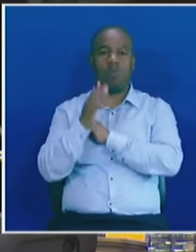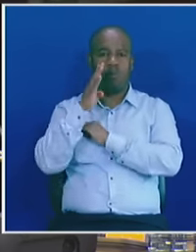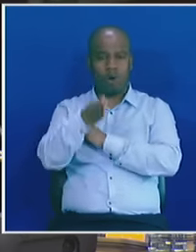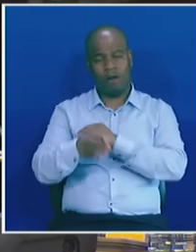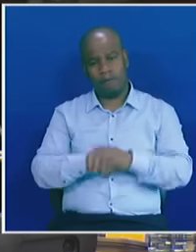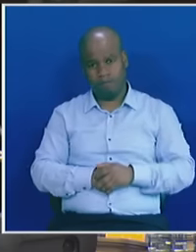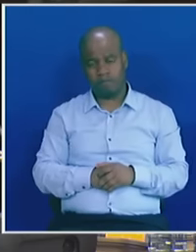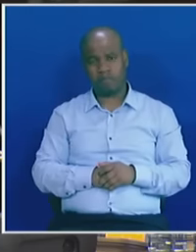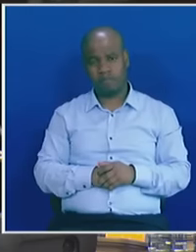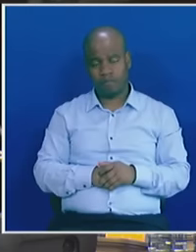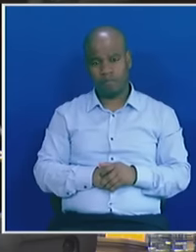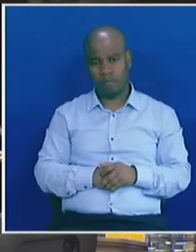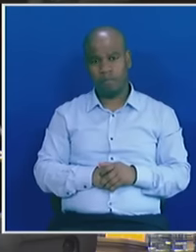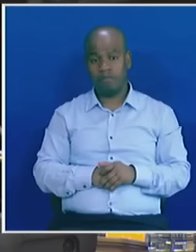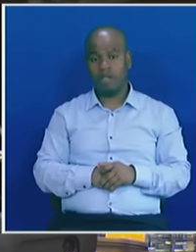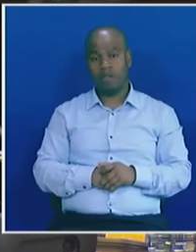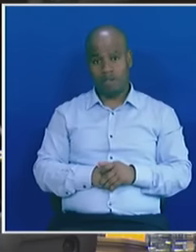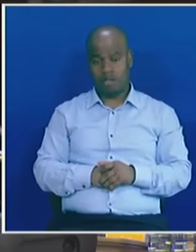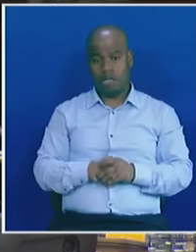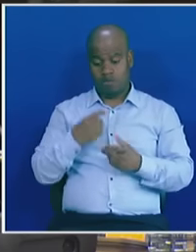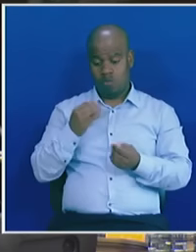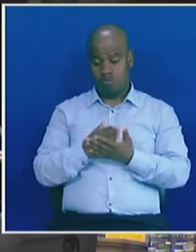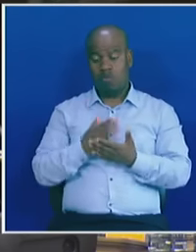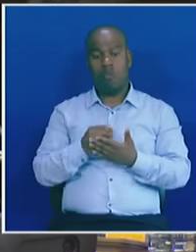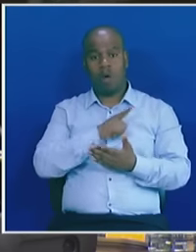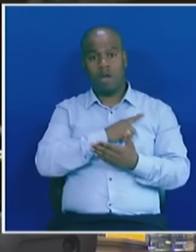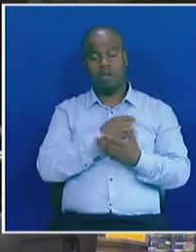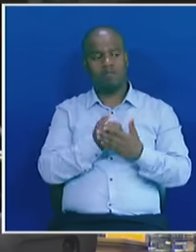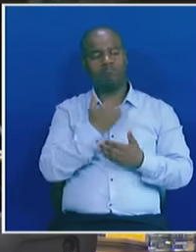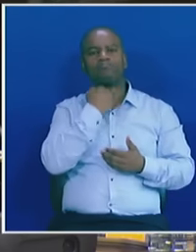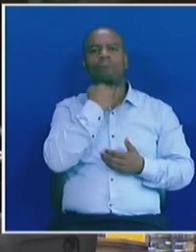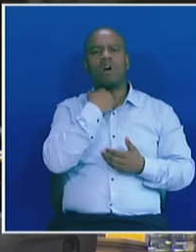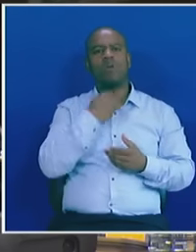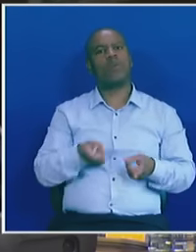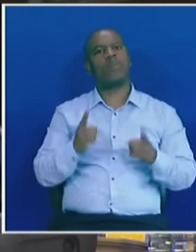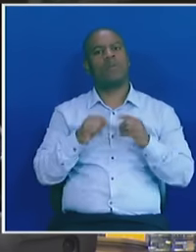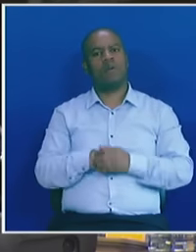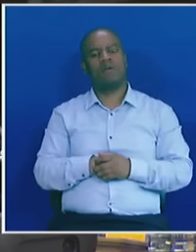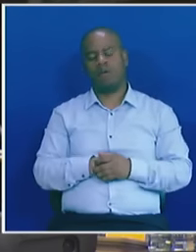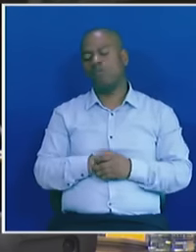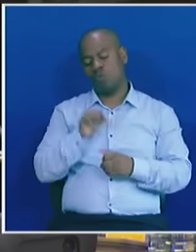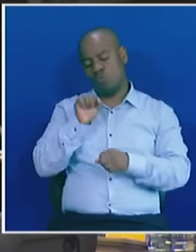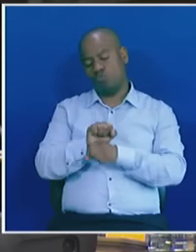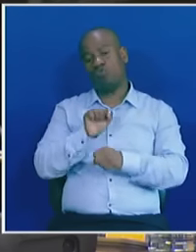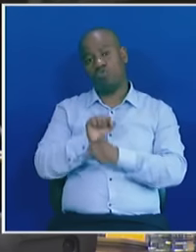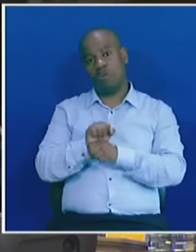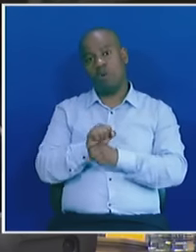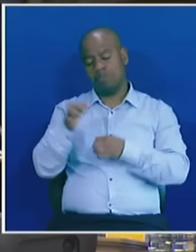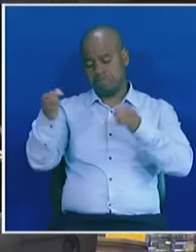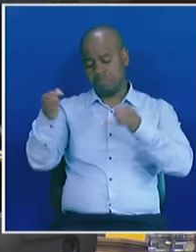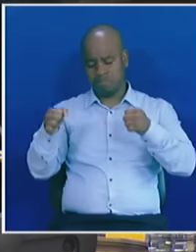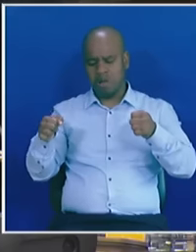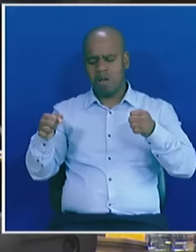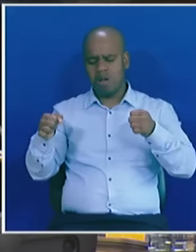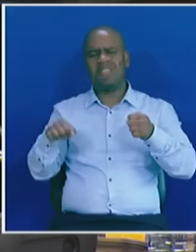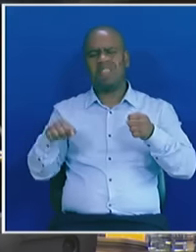similar situation in South Africa due to the severe drought. Job creation is under severe